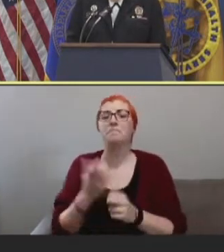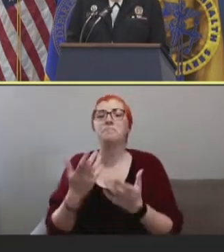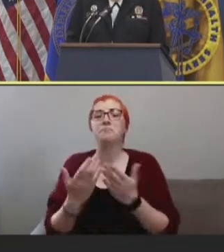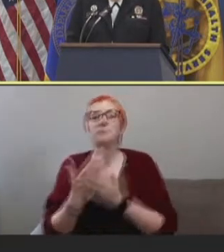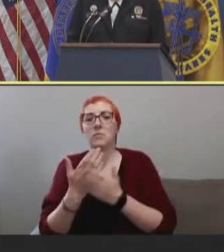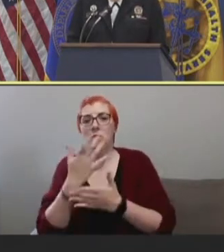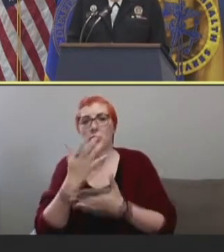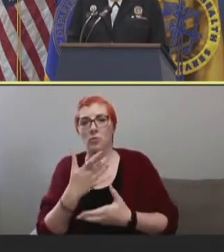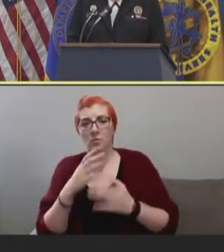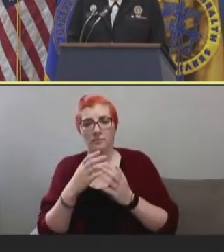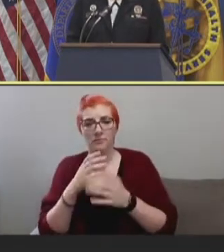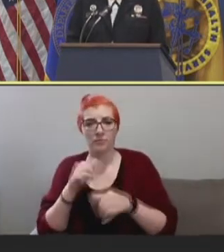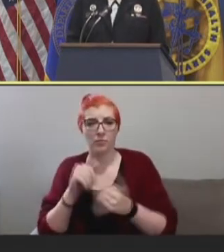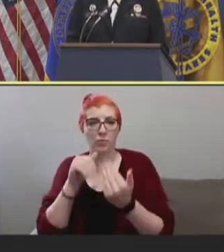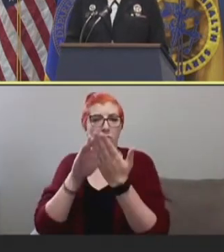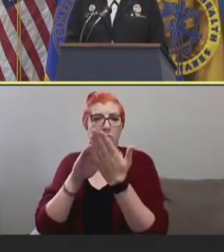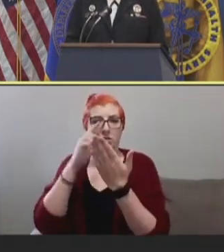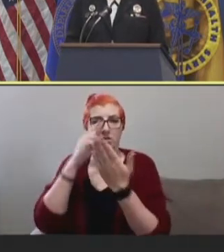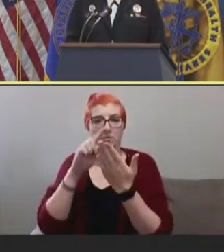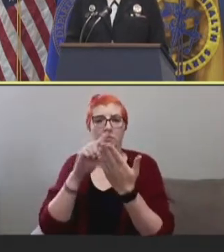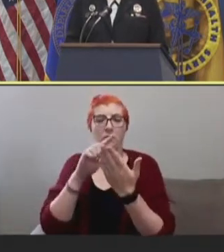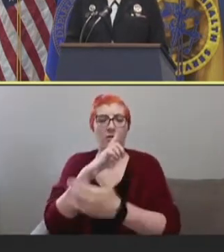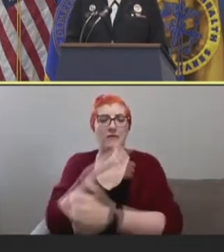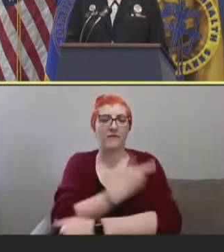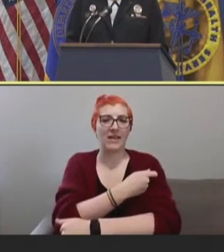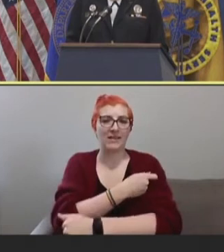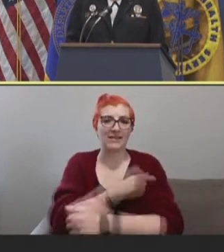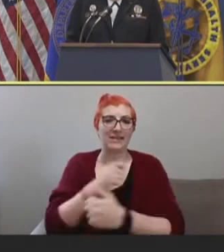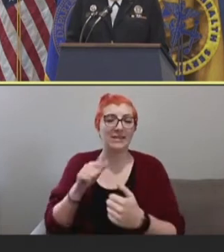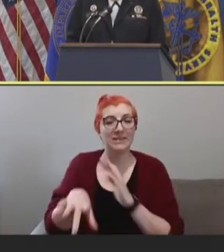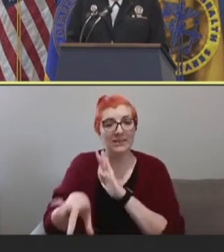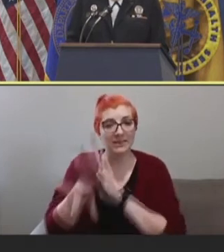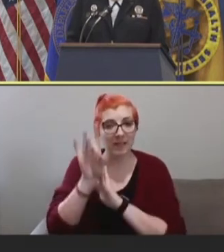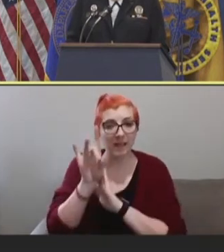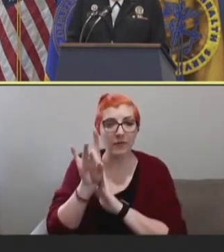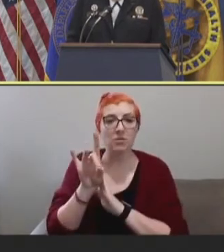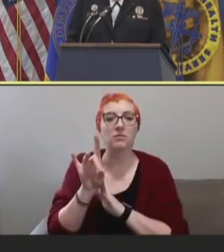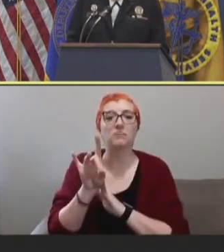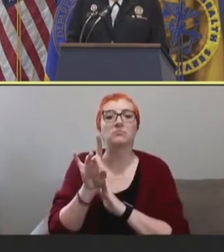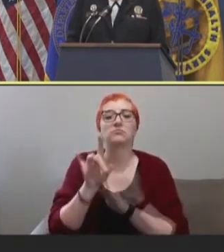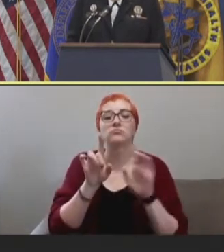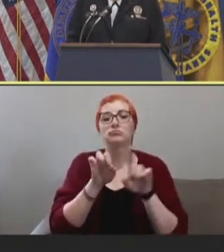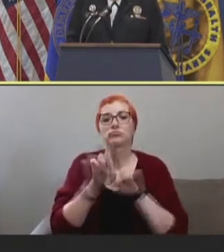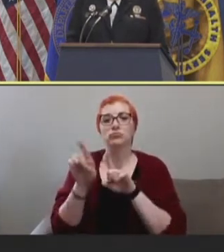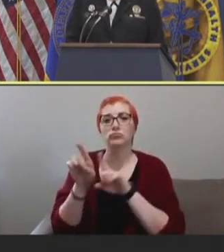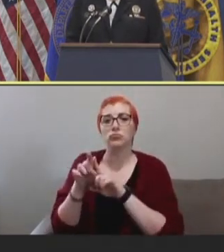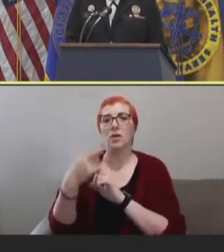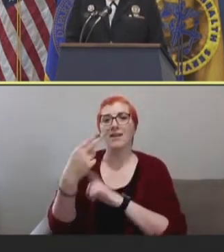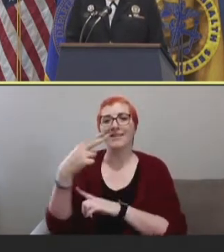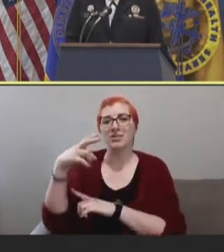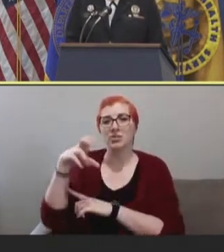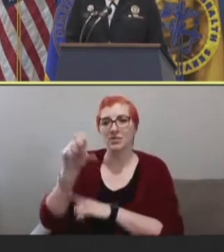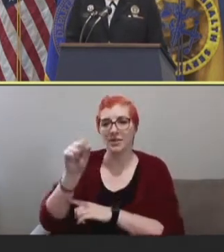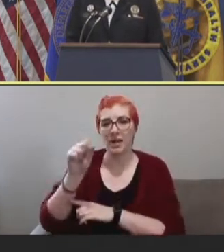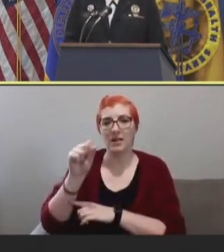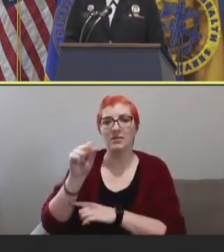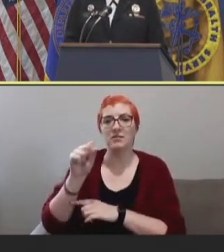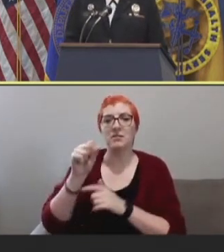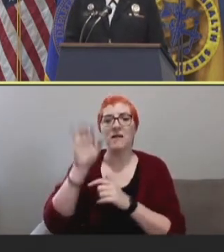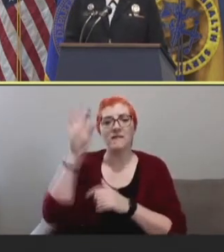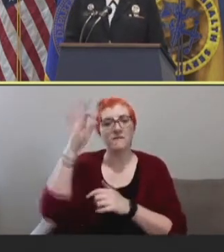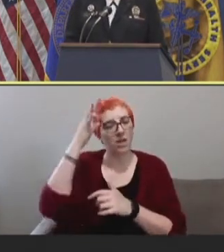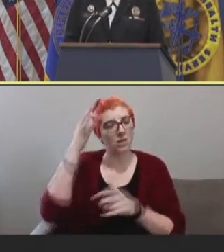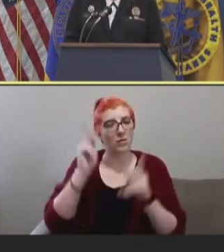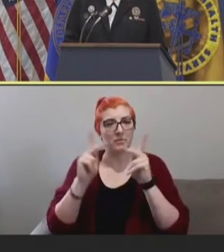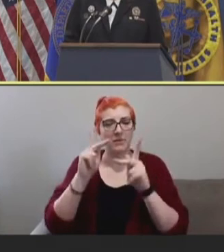and recommendations for actionable, high-impact activities that HHS and federal partners can take